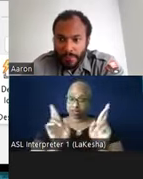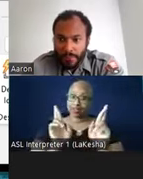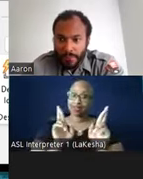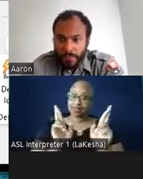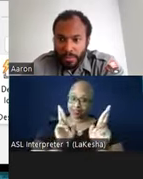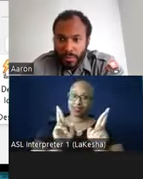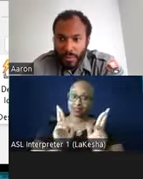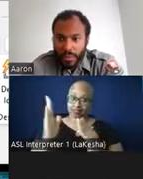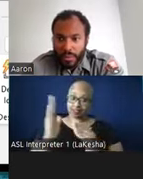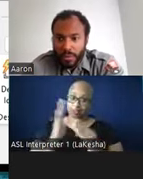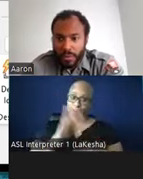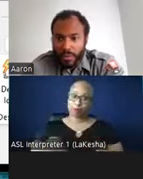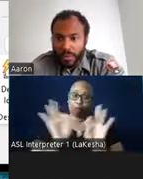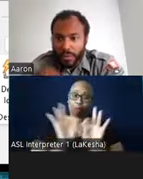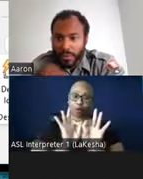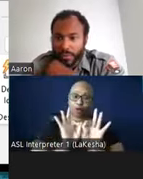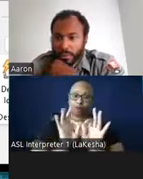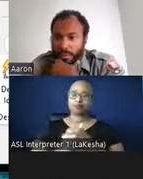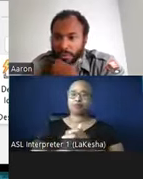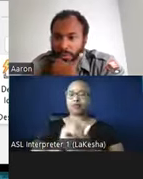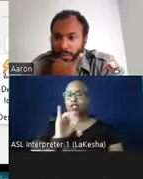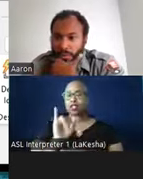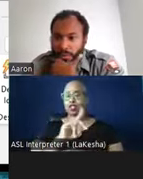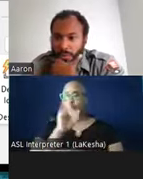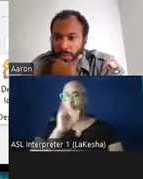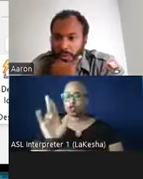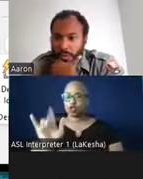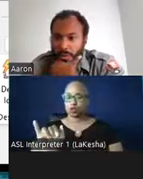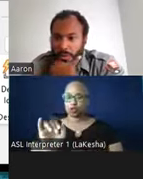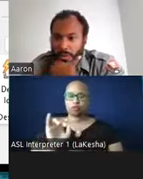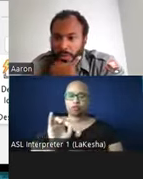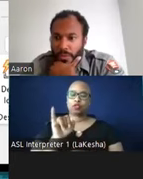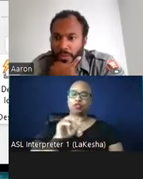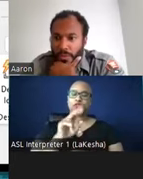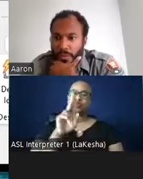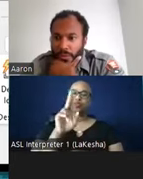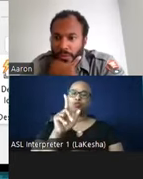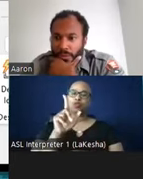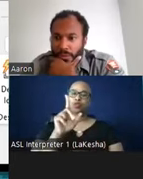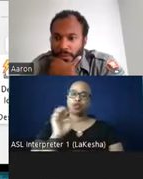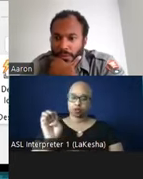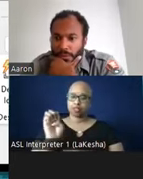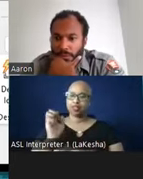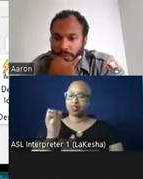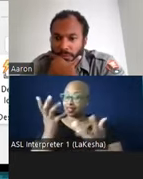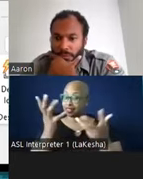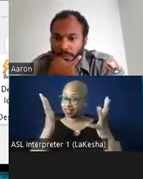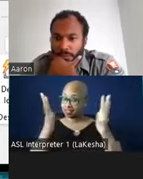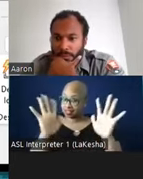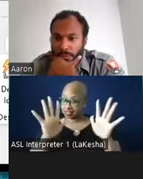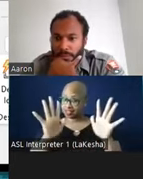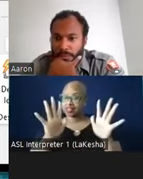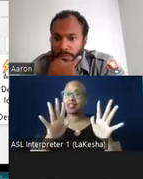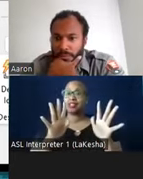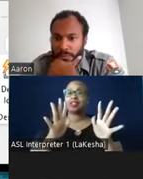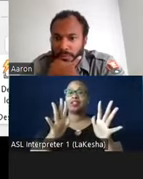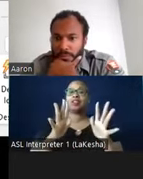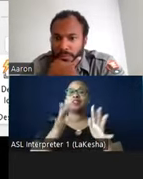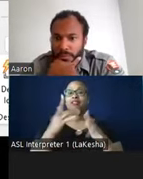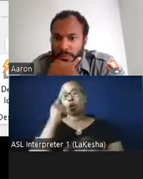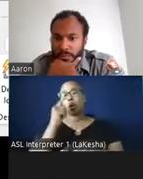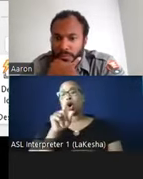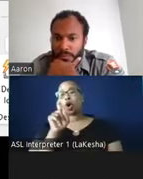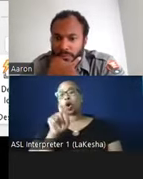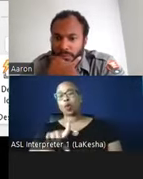you. Julee, that's it. All right. In terms of questions. Yeah, I just wanted